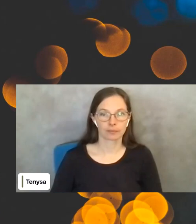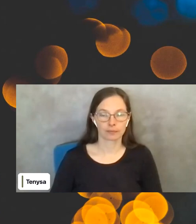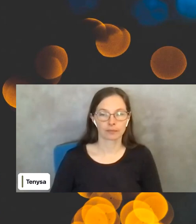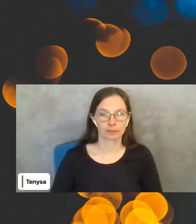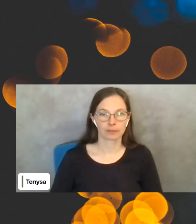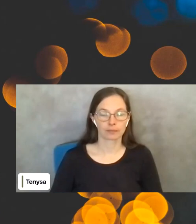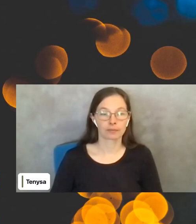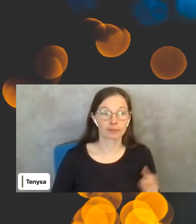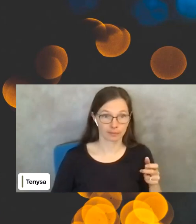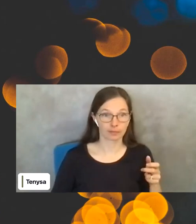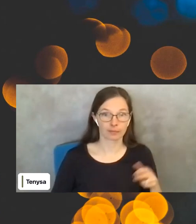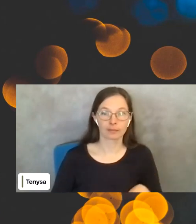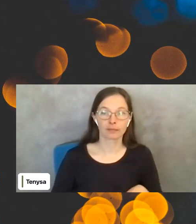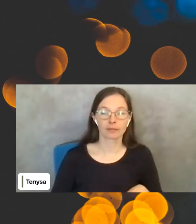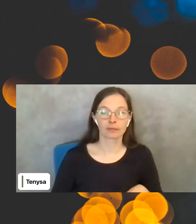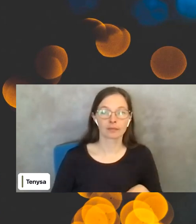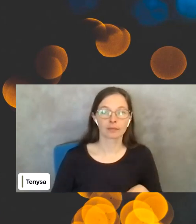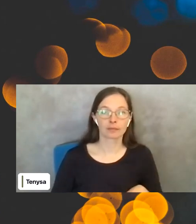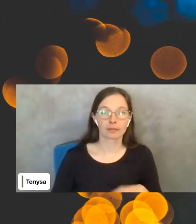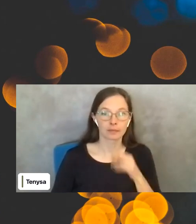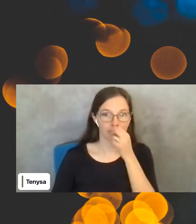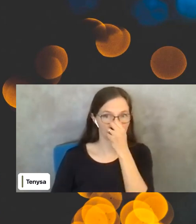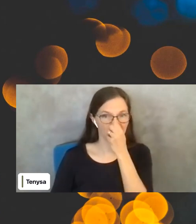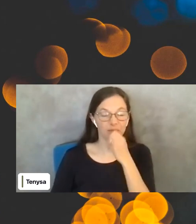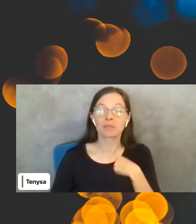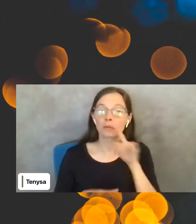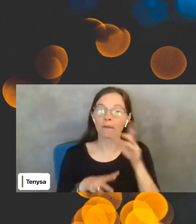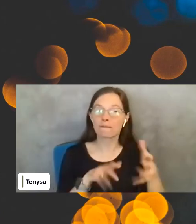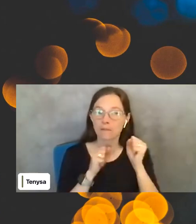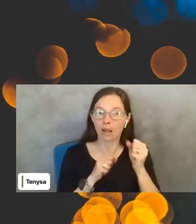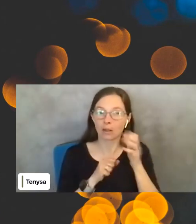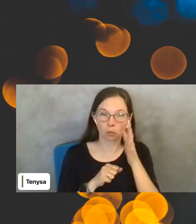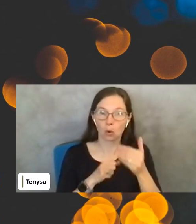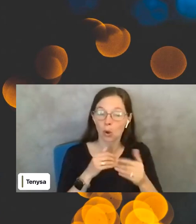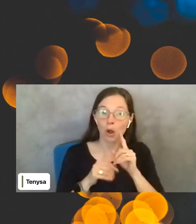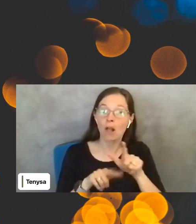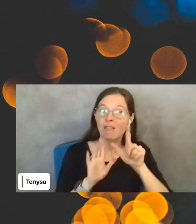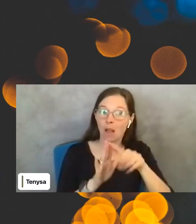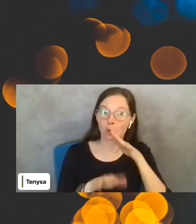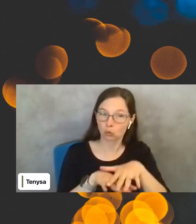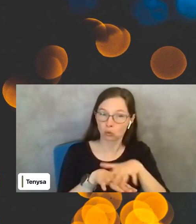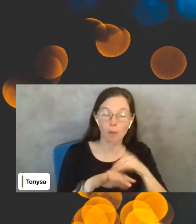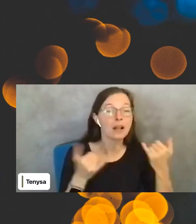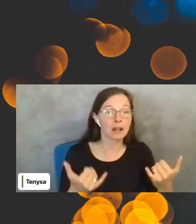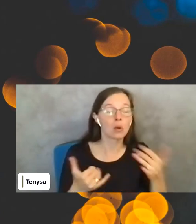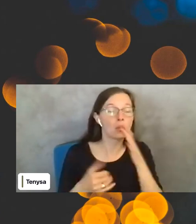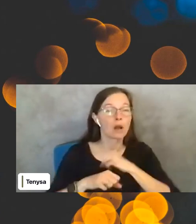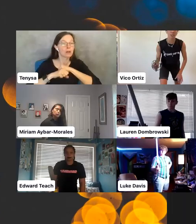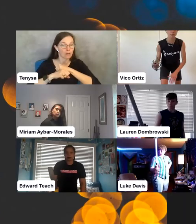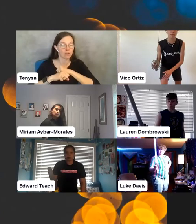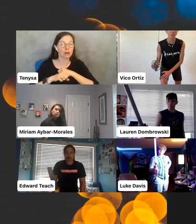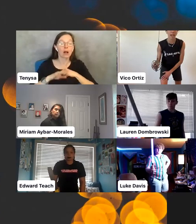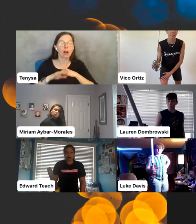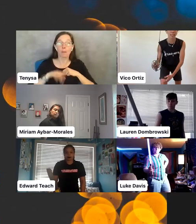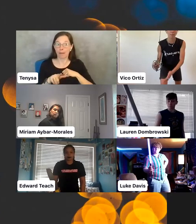Back to on guard. So I'm gonna do this really fast and we're gonna go really, really slow, but we're now just covering bottom